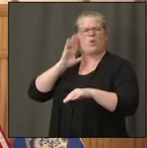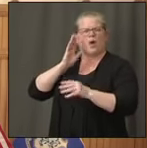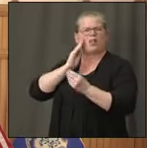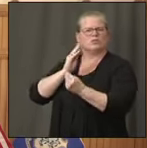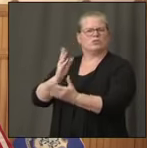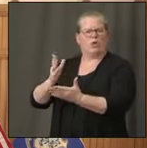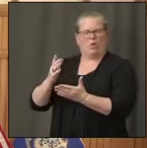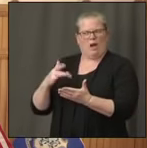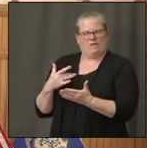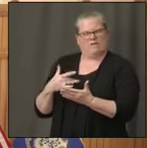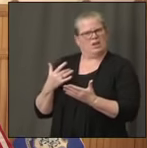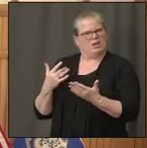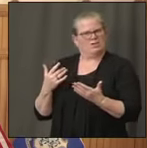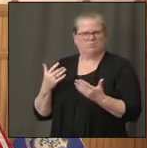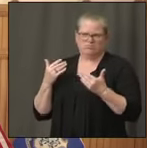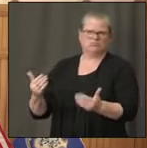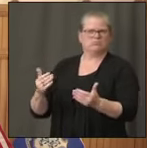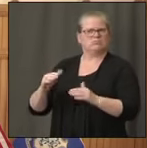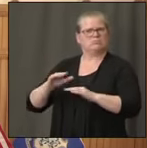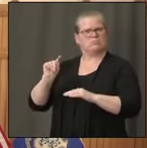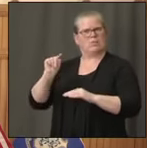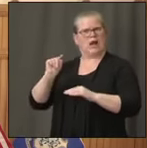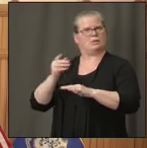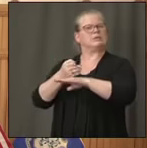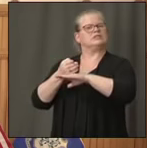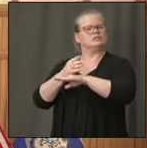Thank you. Thank 12, Connecticut.